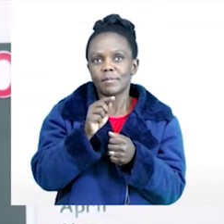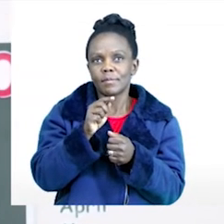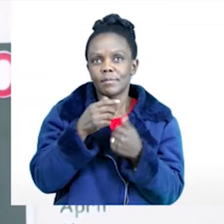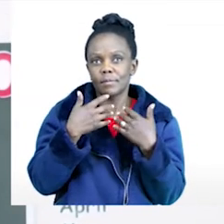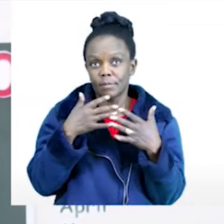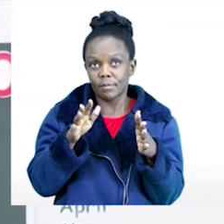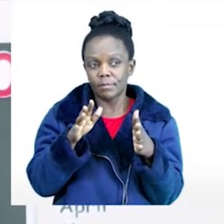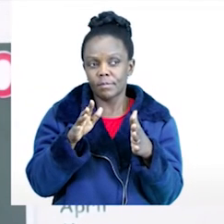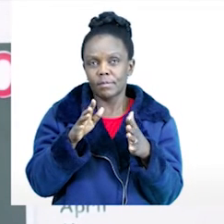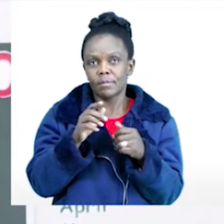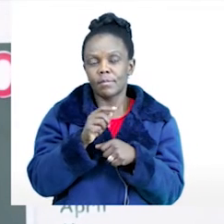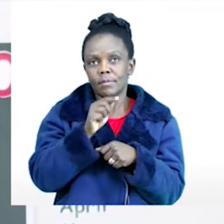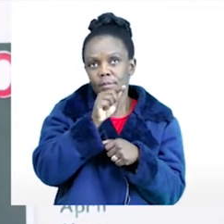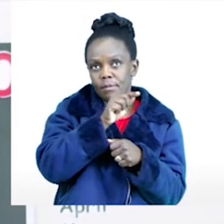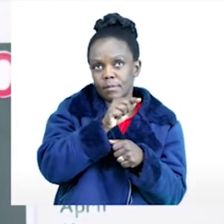We're going up,